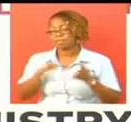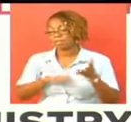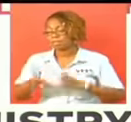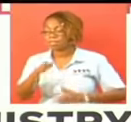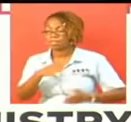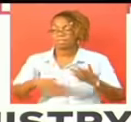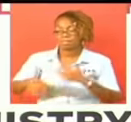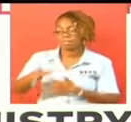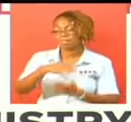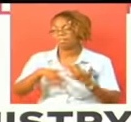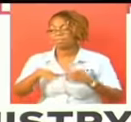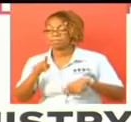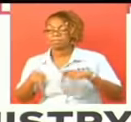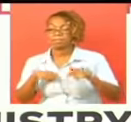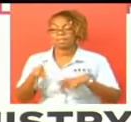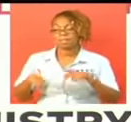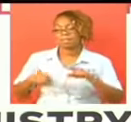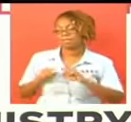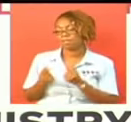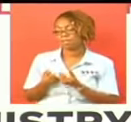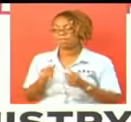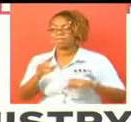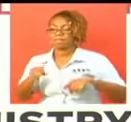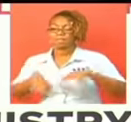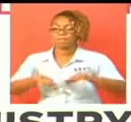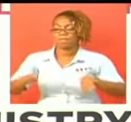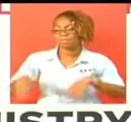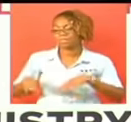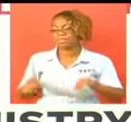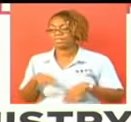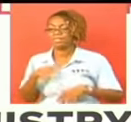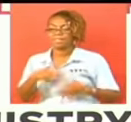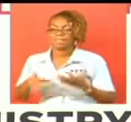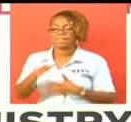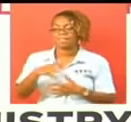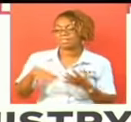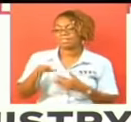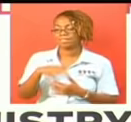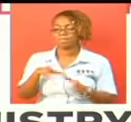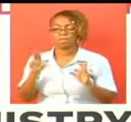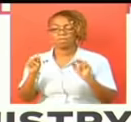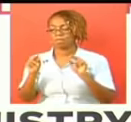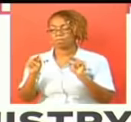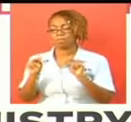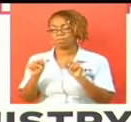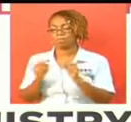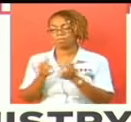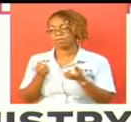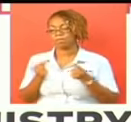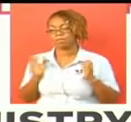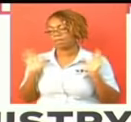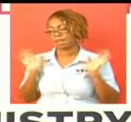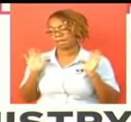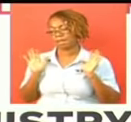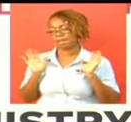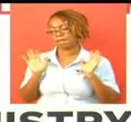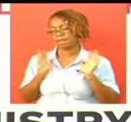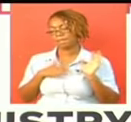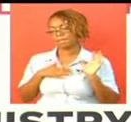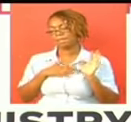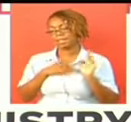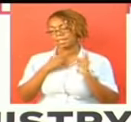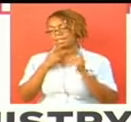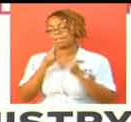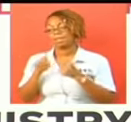to slow this the spread of this pandemic. So at the point in time when that becomes more appropriate, when the